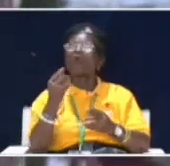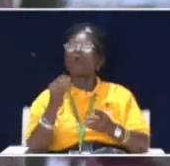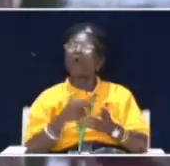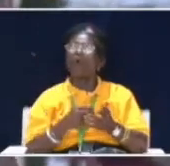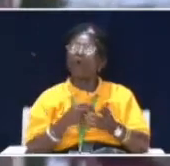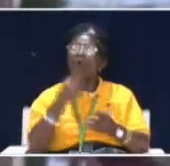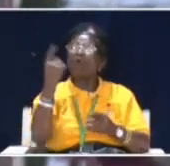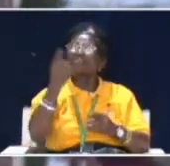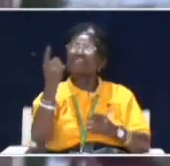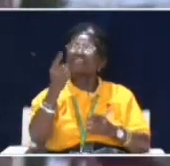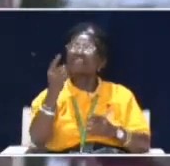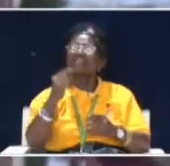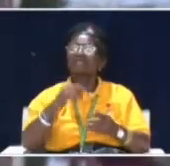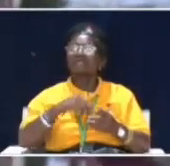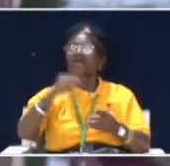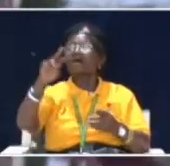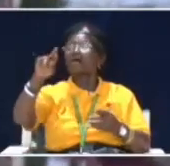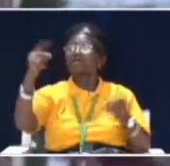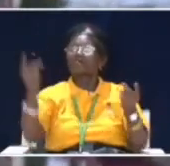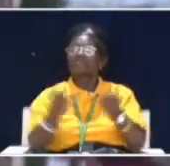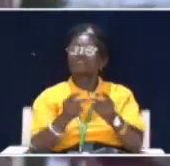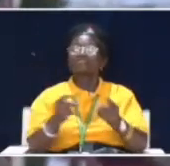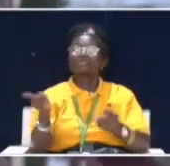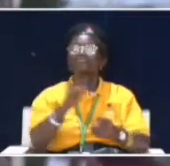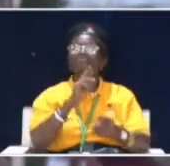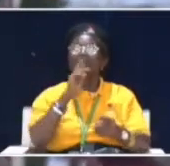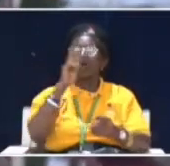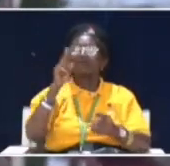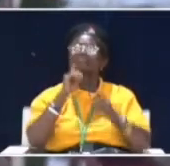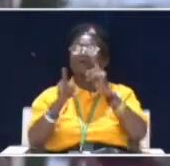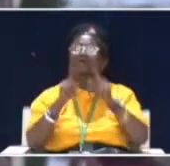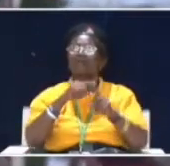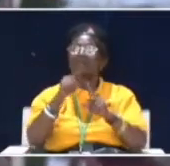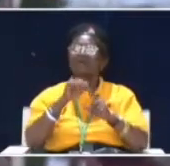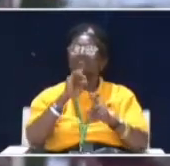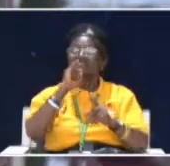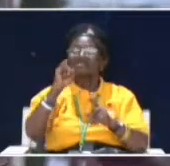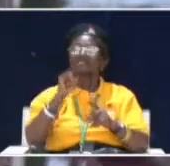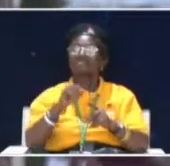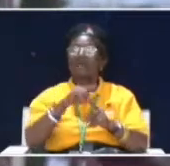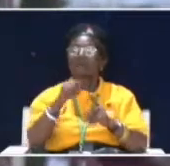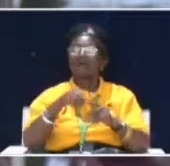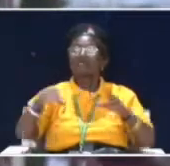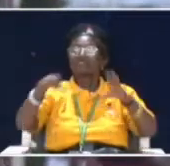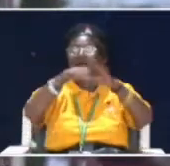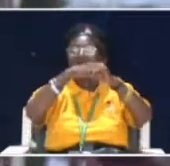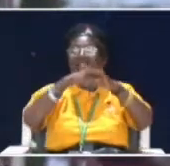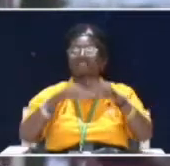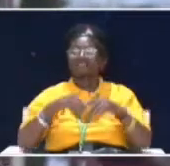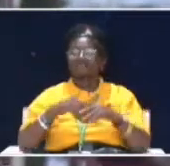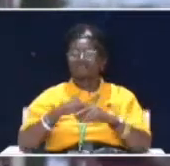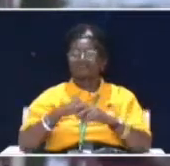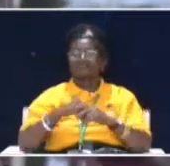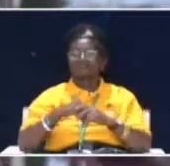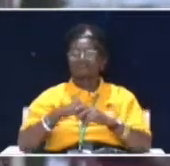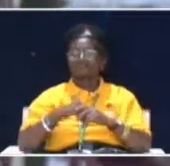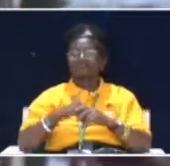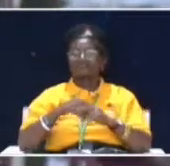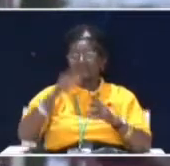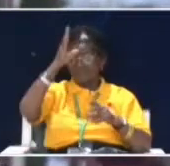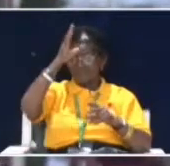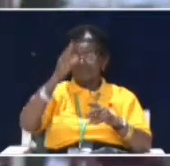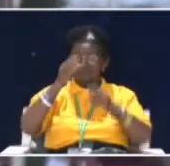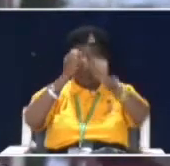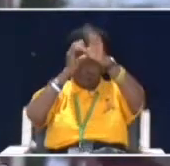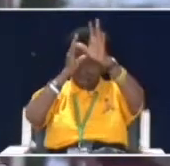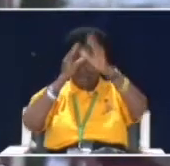about. Ijipo pada ti iwo nso nipa re. It's about marriage. Oni nipa ti igbeyawo. Daddy asked me to